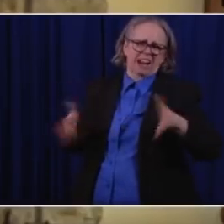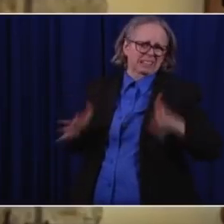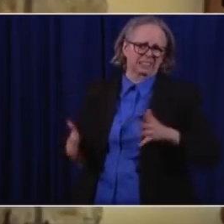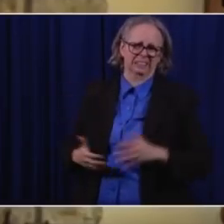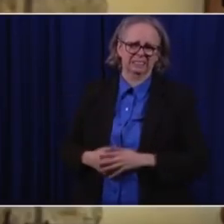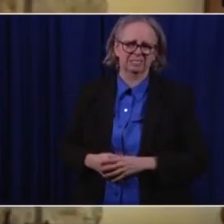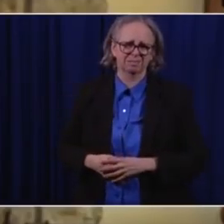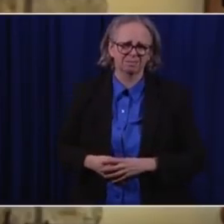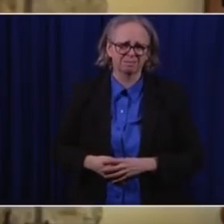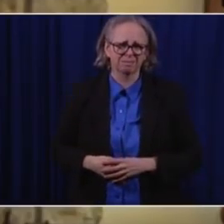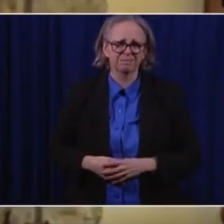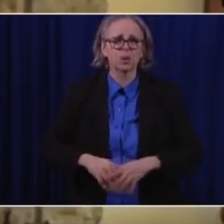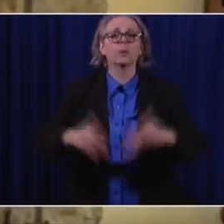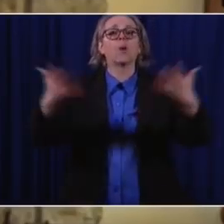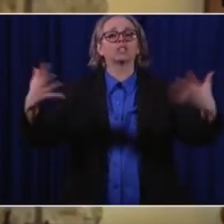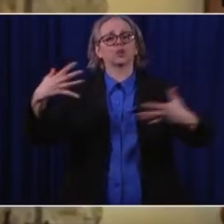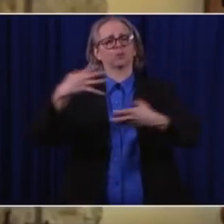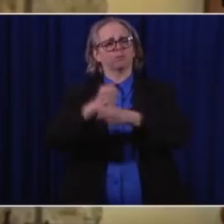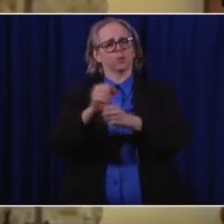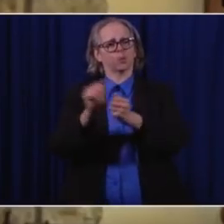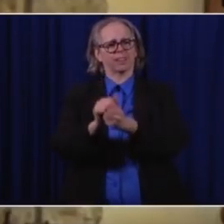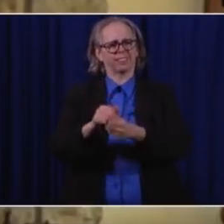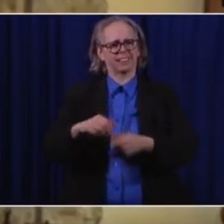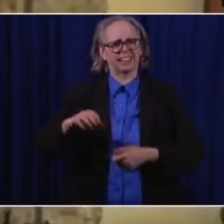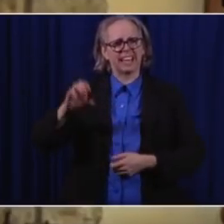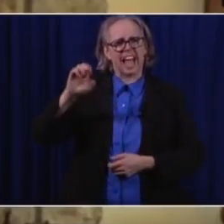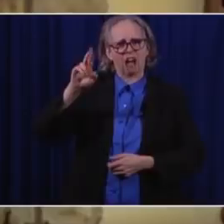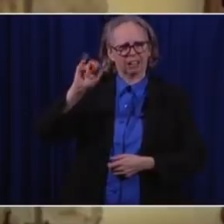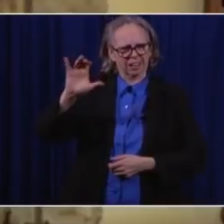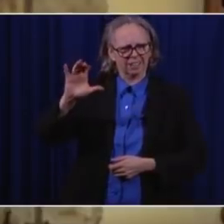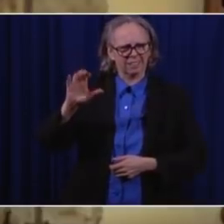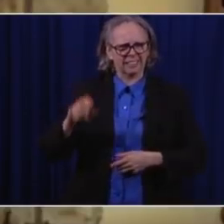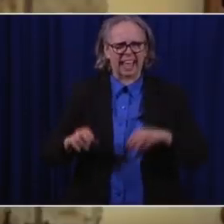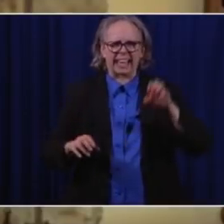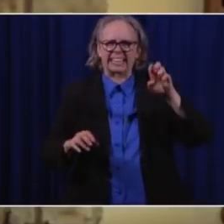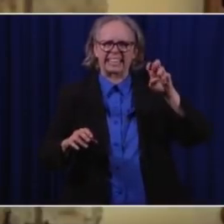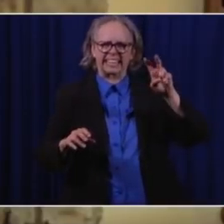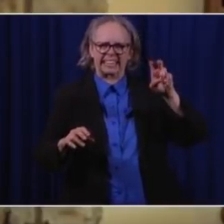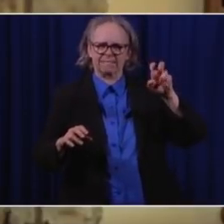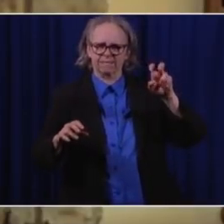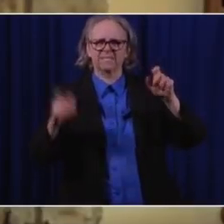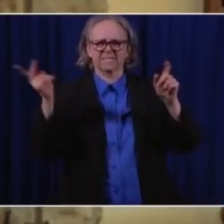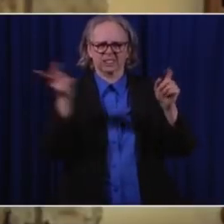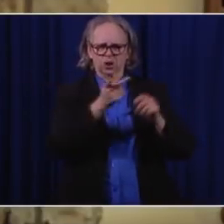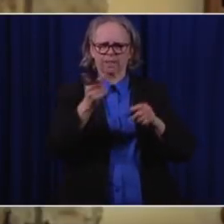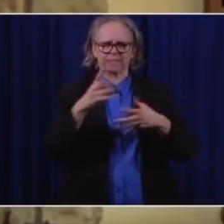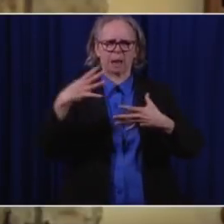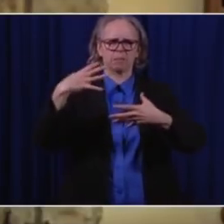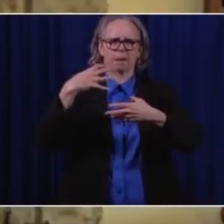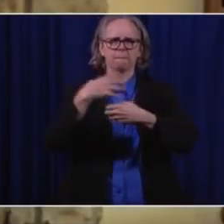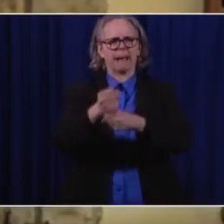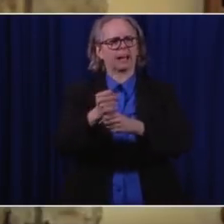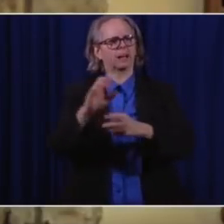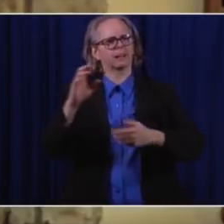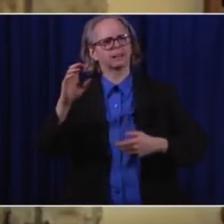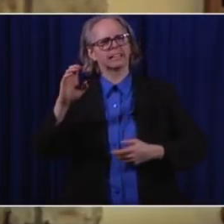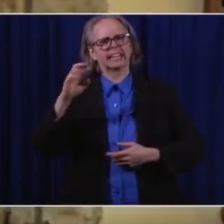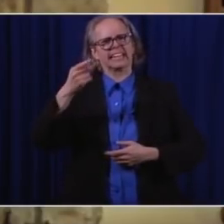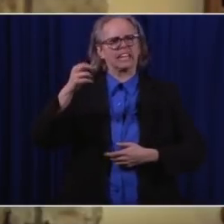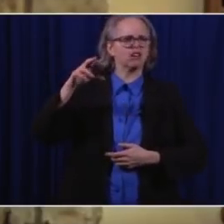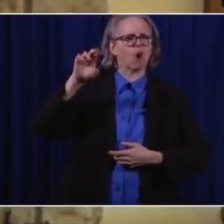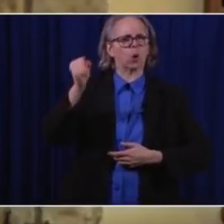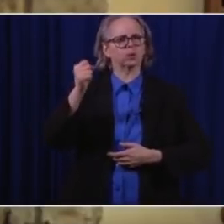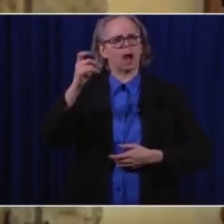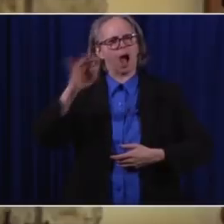Eric and Eve have done a great job putting together some of our heroes of hope. We're going to see another hero of